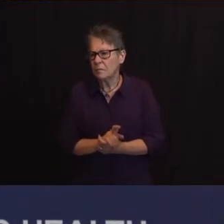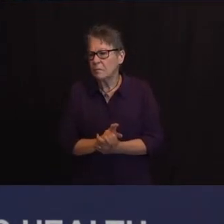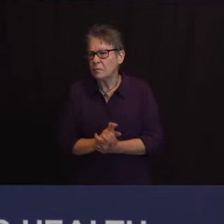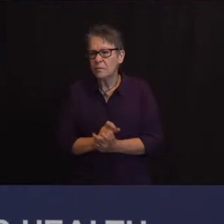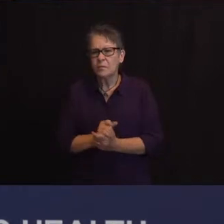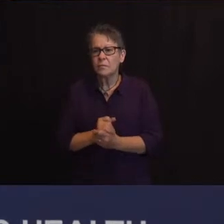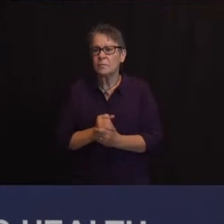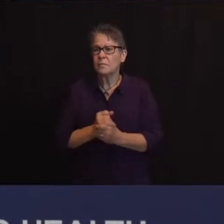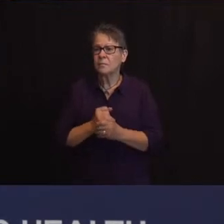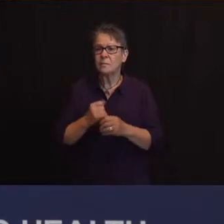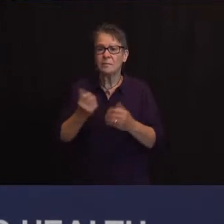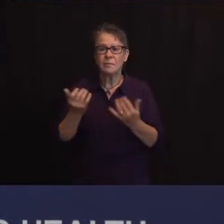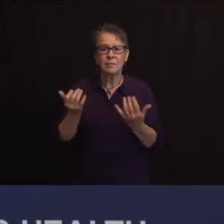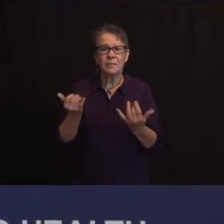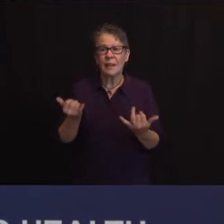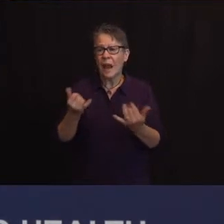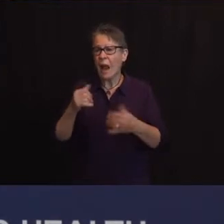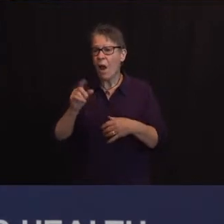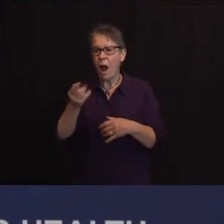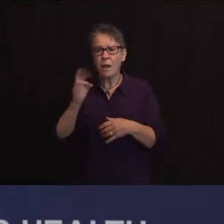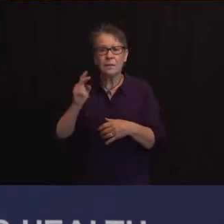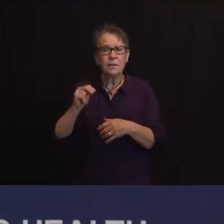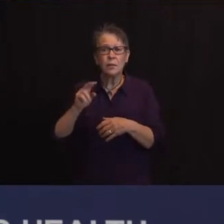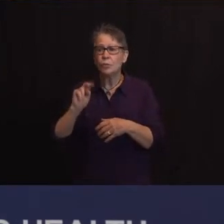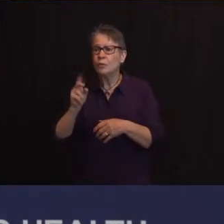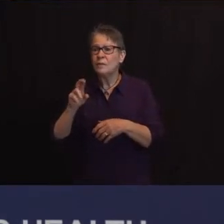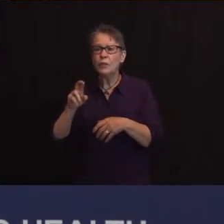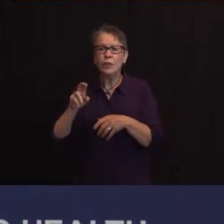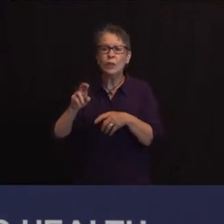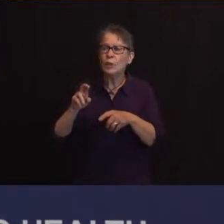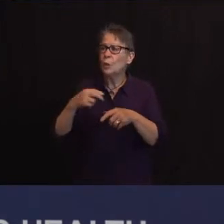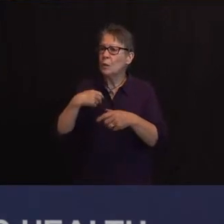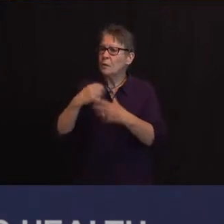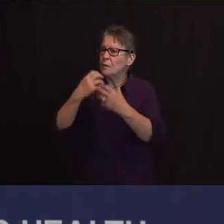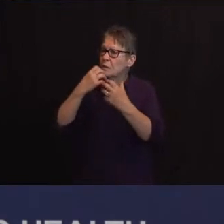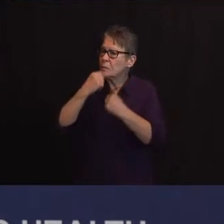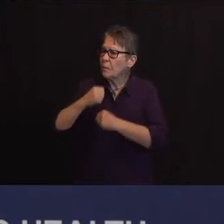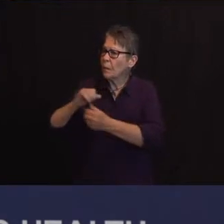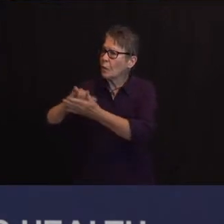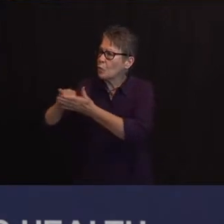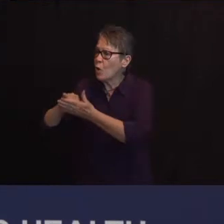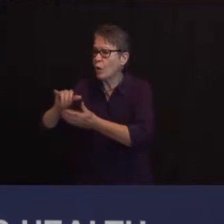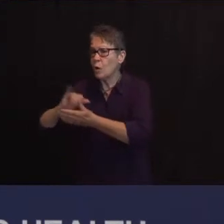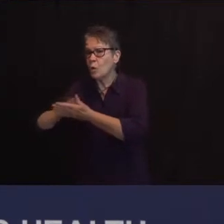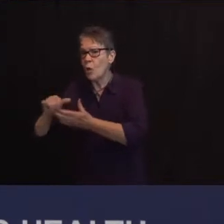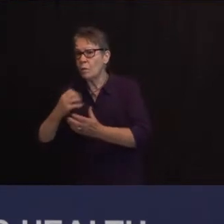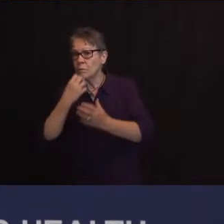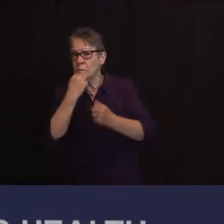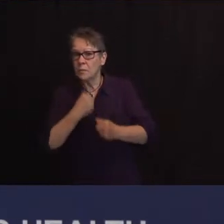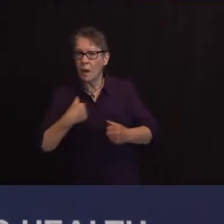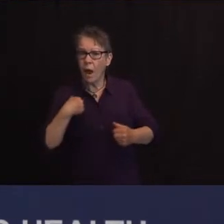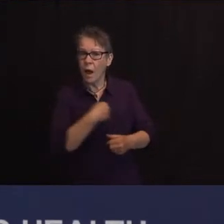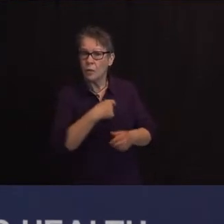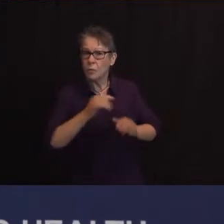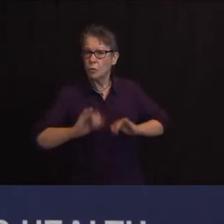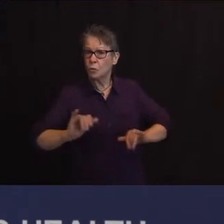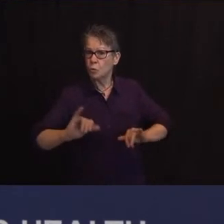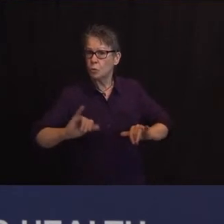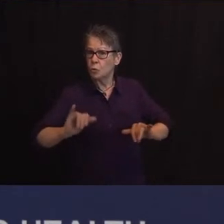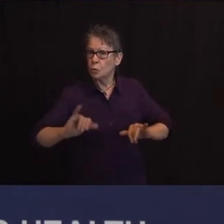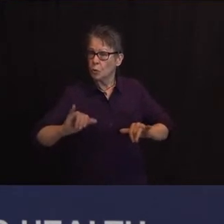goes. And New York City's dear to us, and I think we are to them. And God willing, we get to a peaceful resolution. If we can't, which